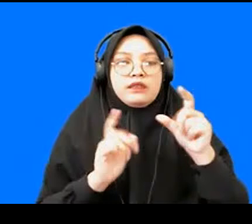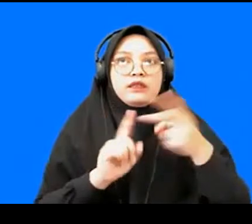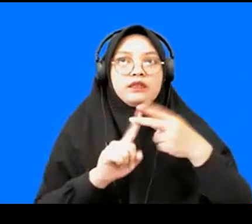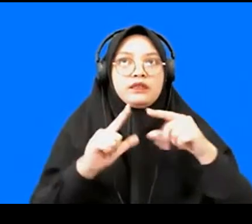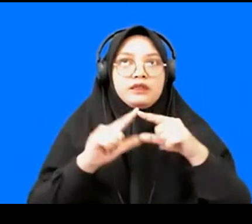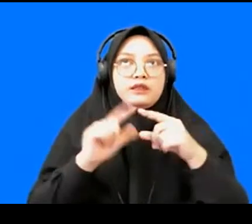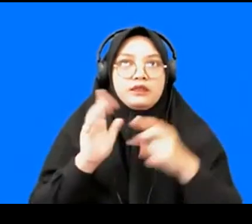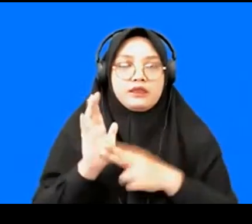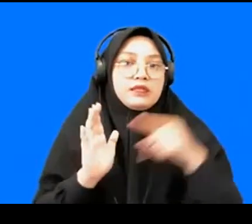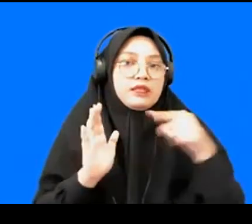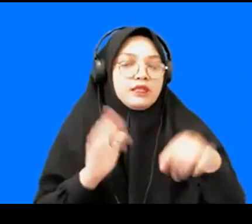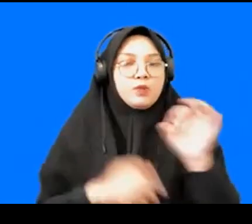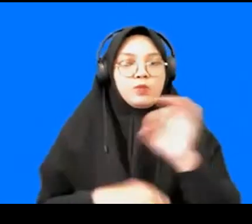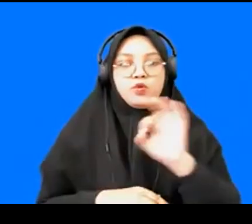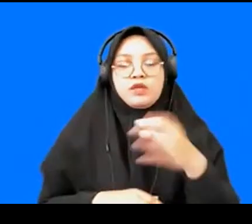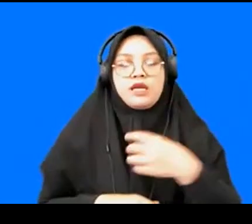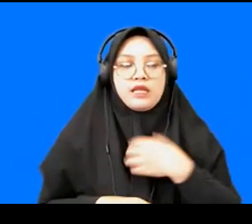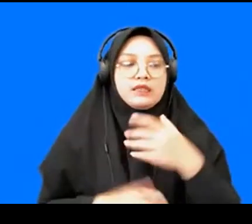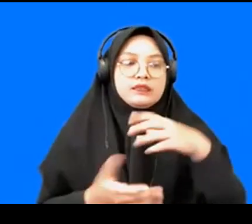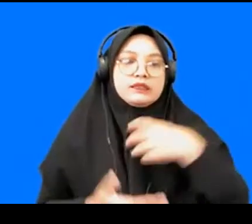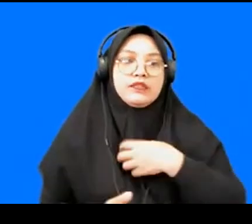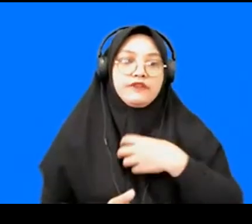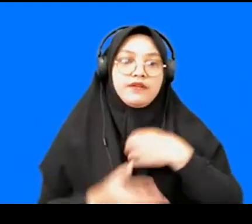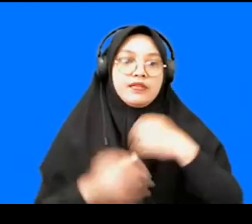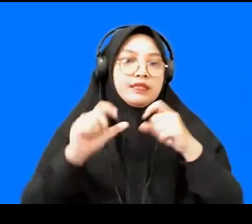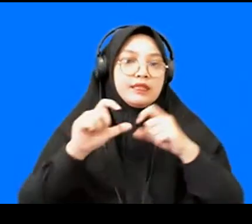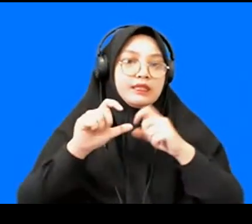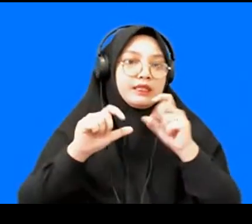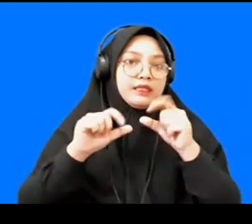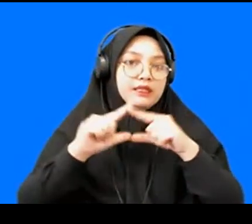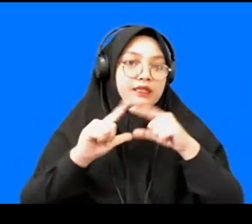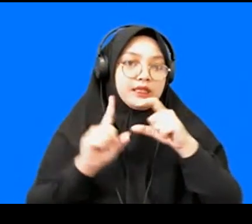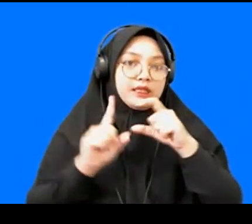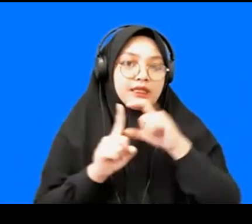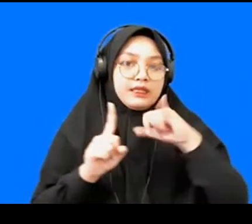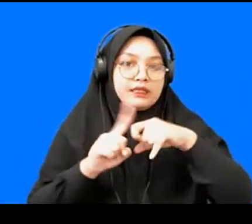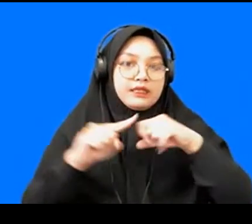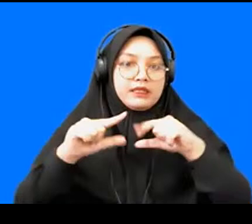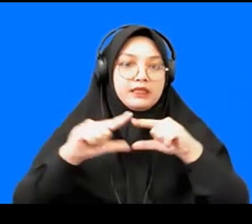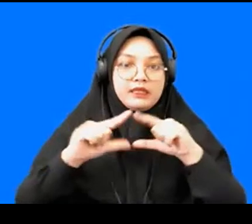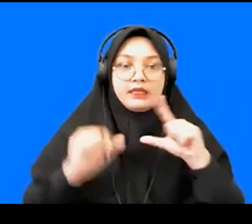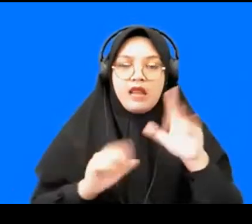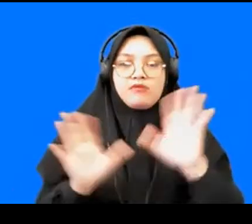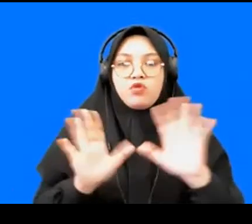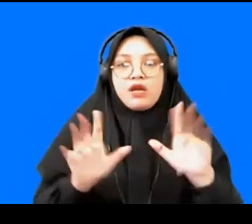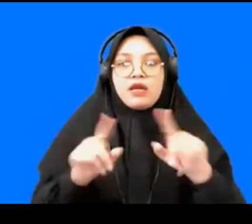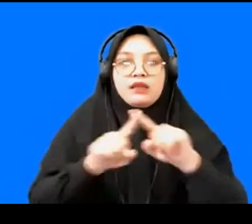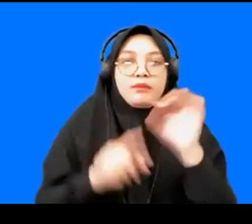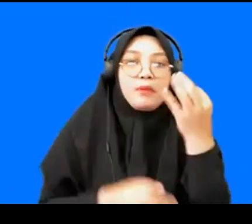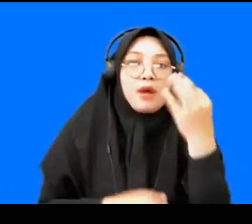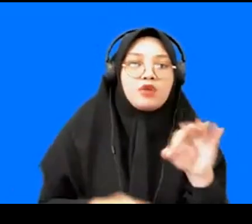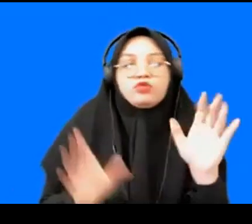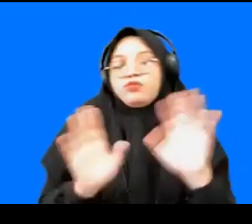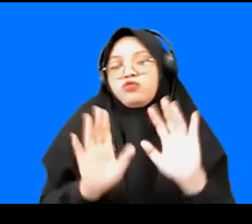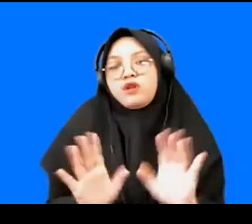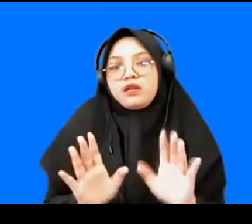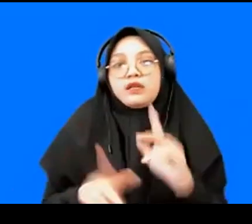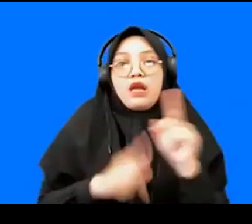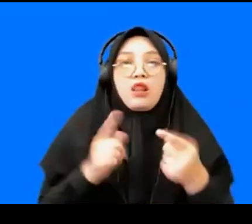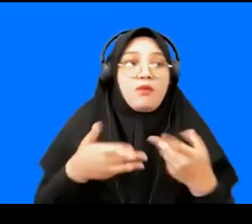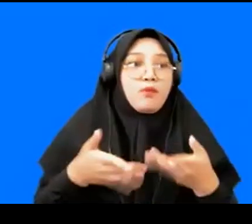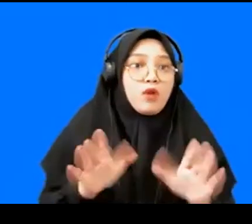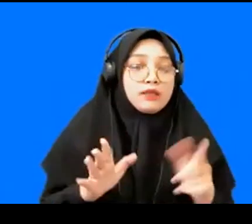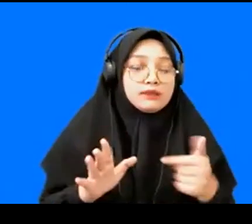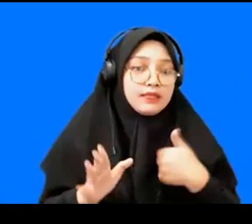really something new. If I may just show you the our graph